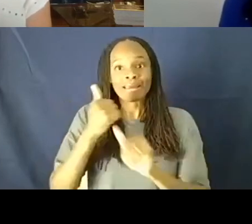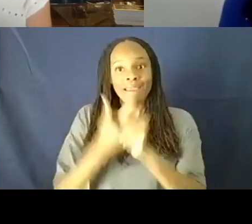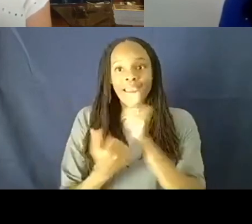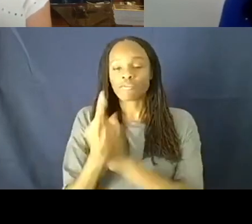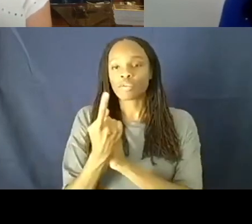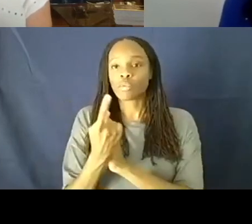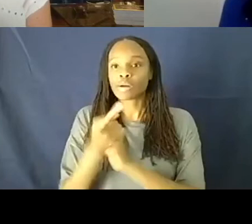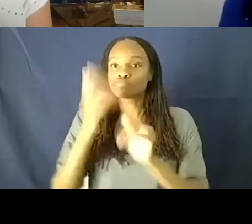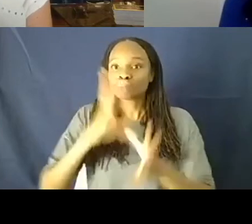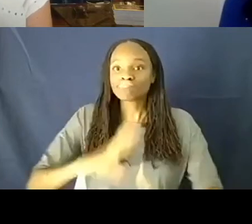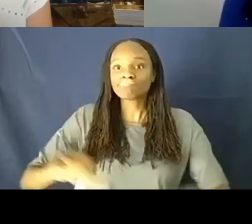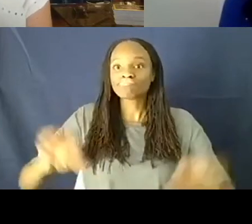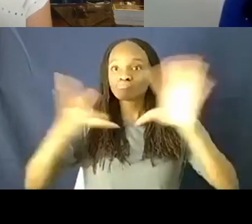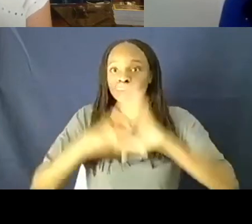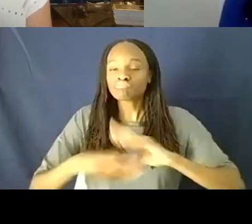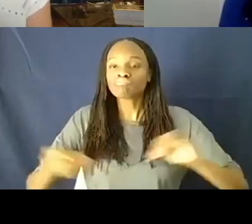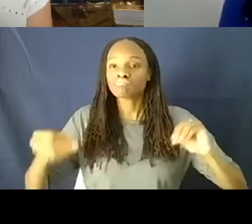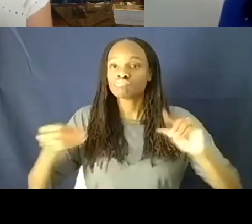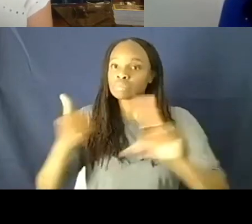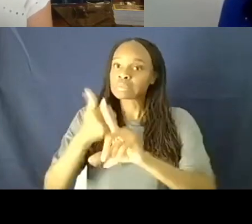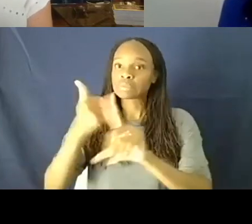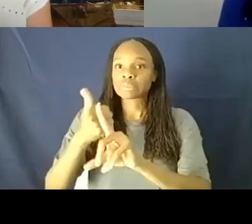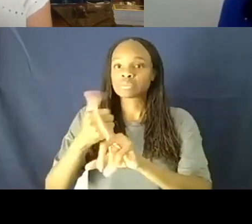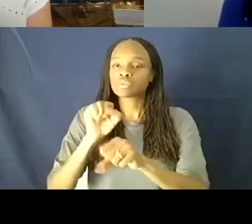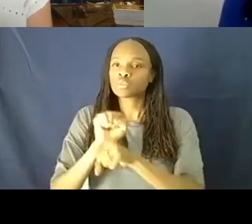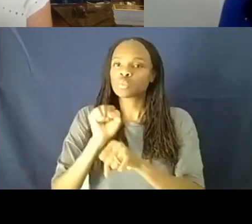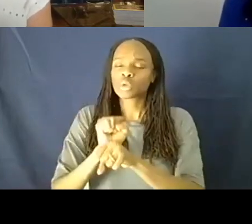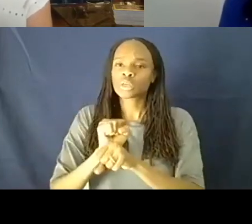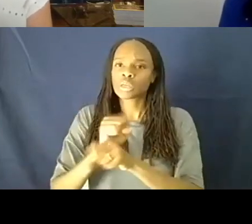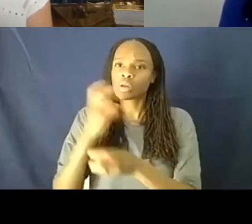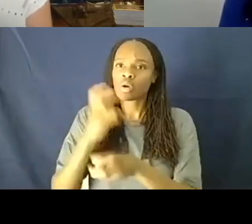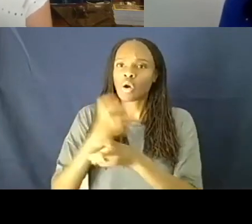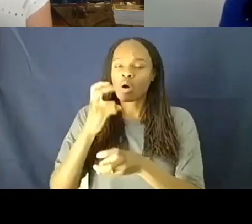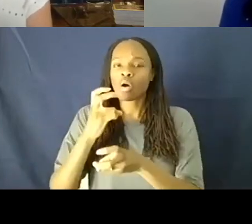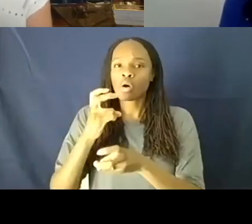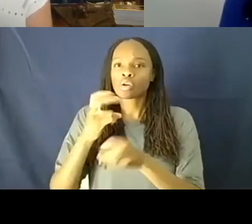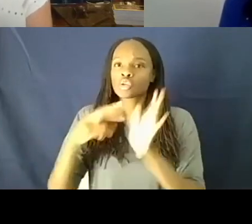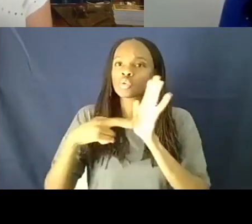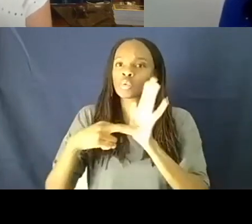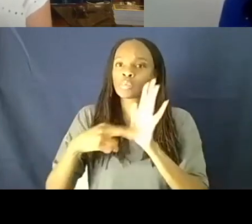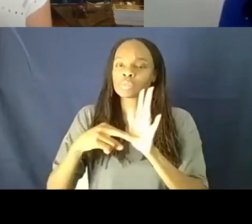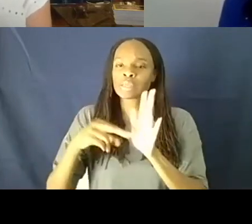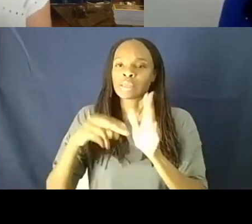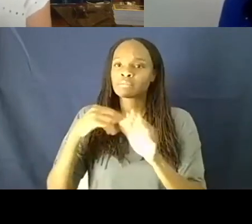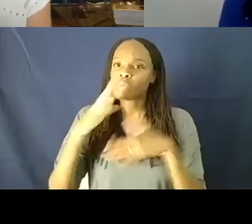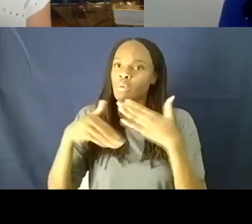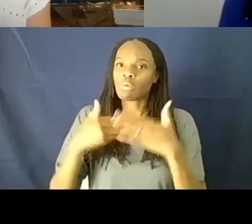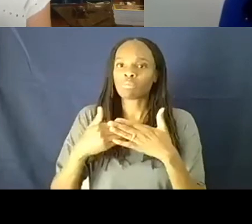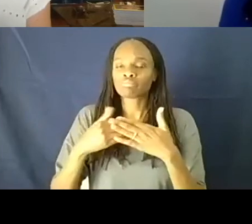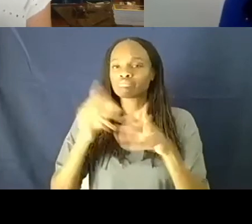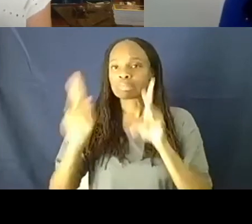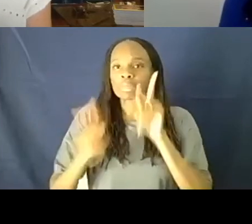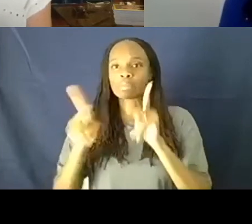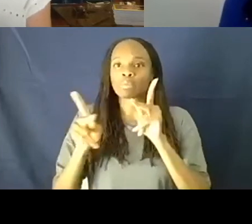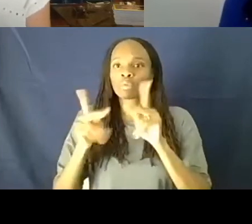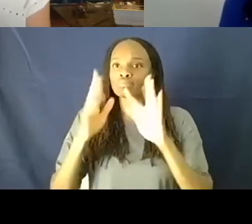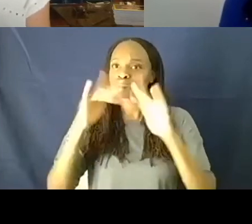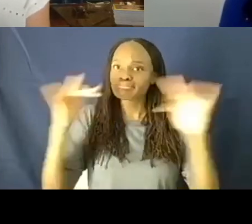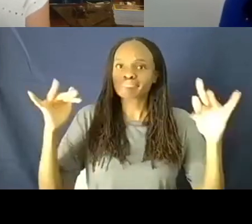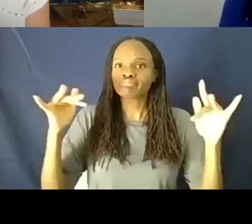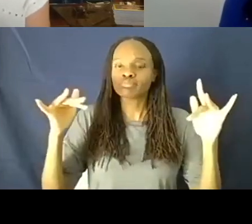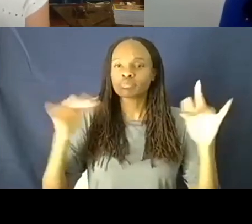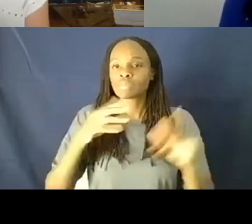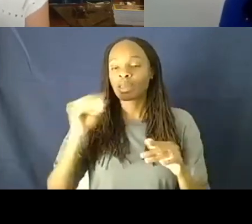working really hard to represent people from all walks of life and lived